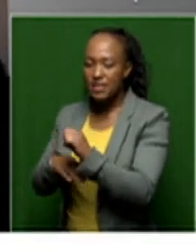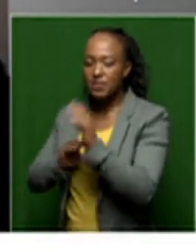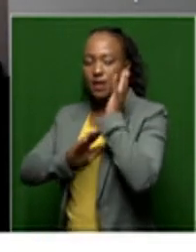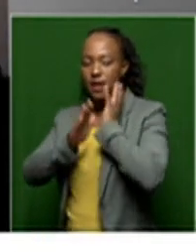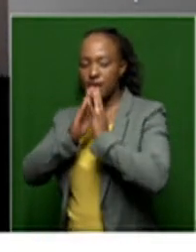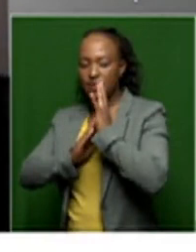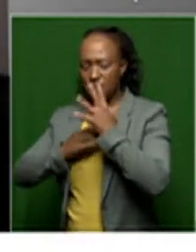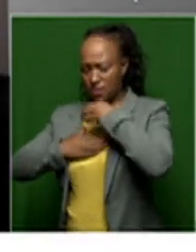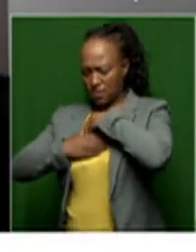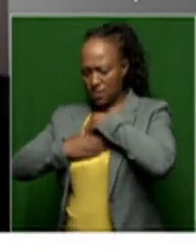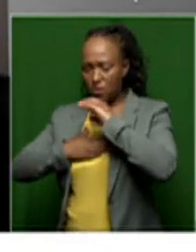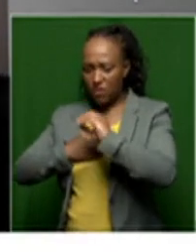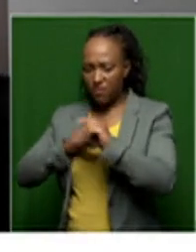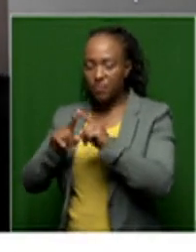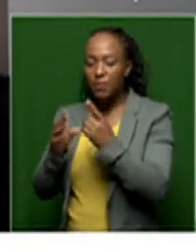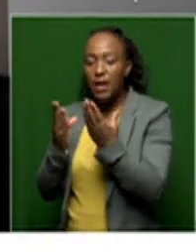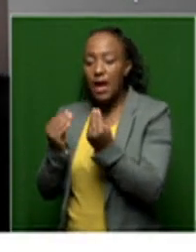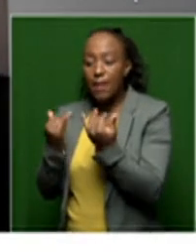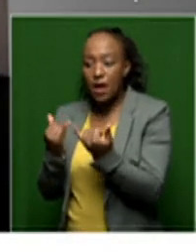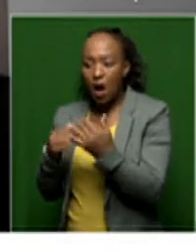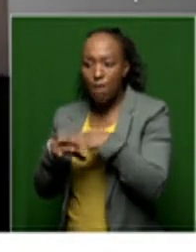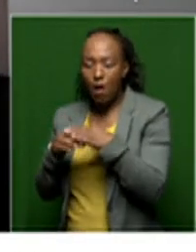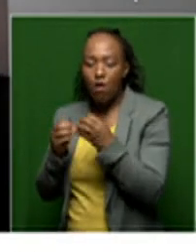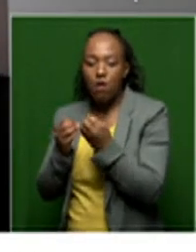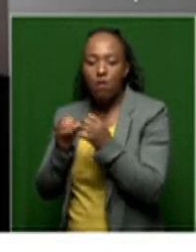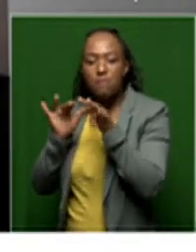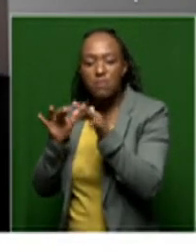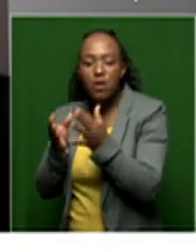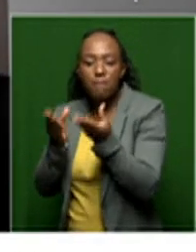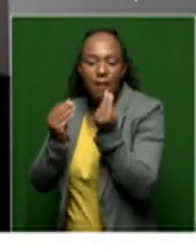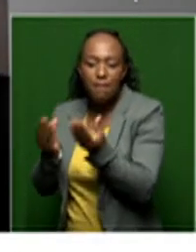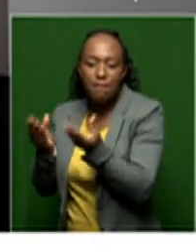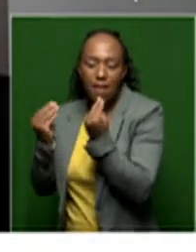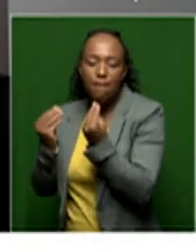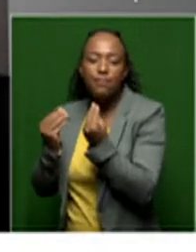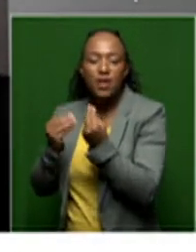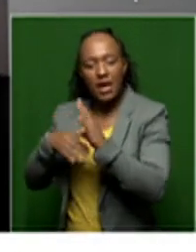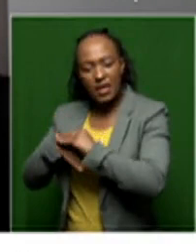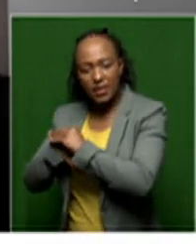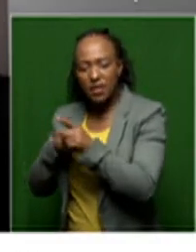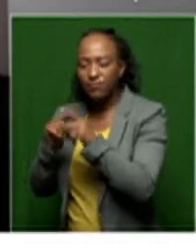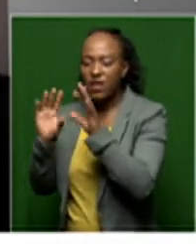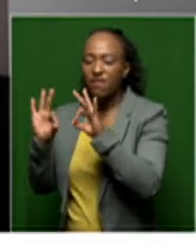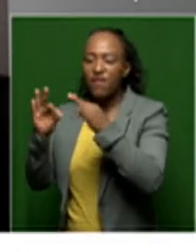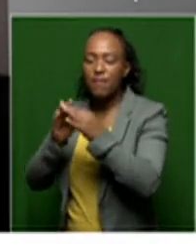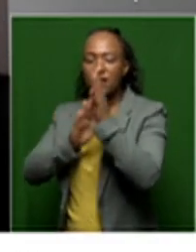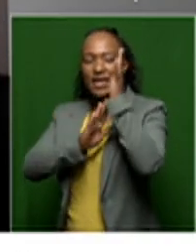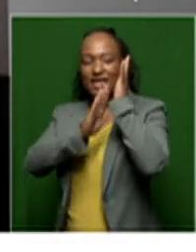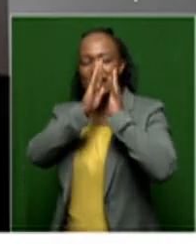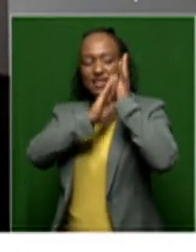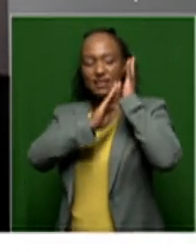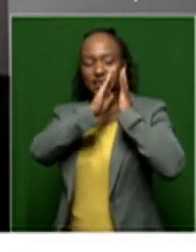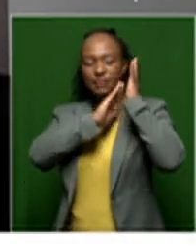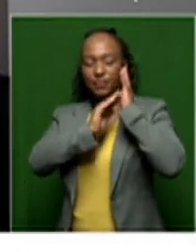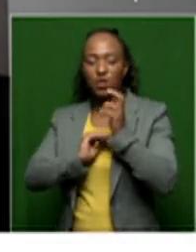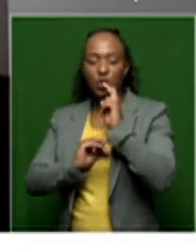other issues and particularly numbers as well that are coming out. If we look at sort of a family history, where would we be looking? I